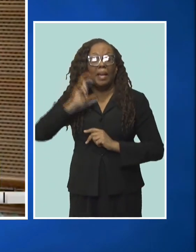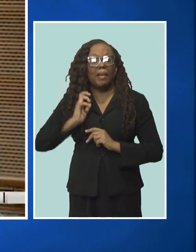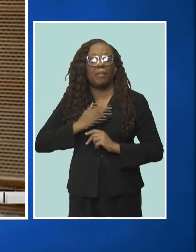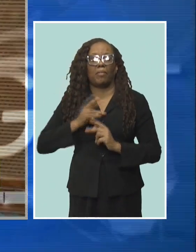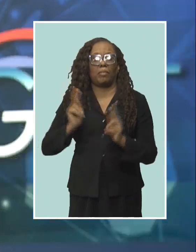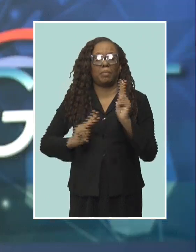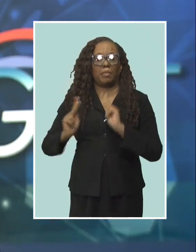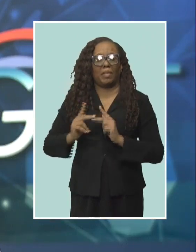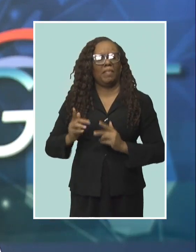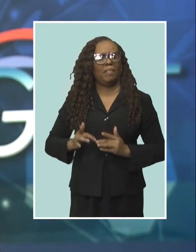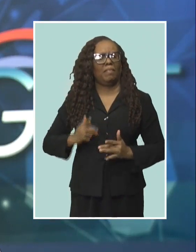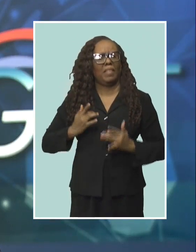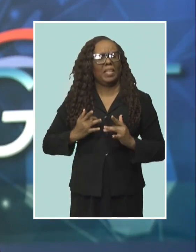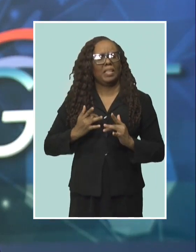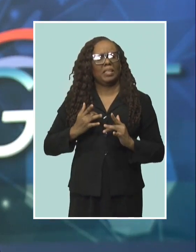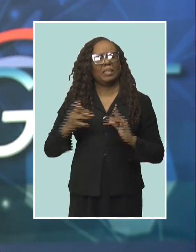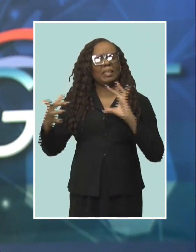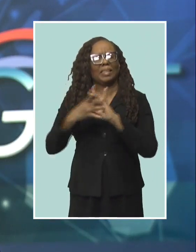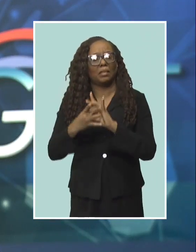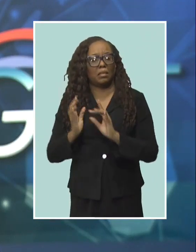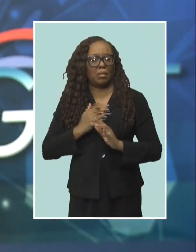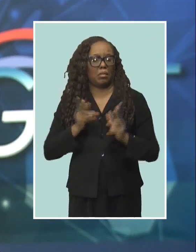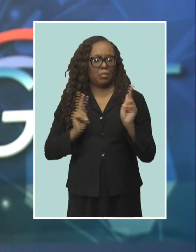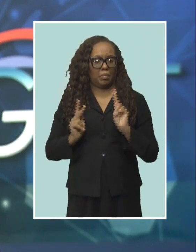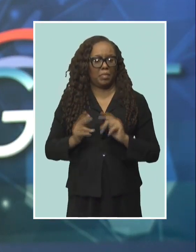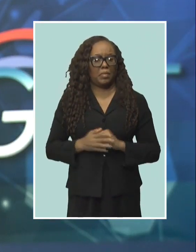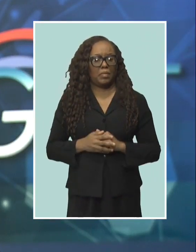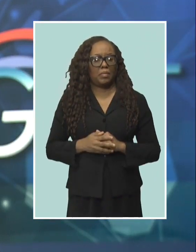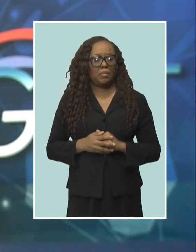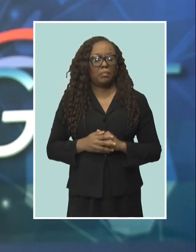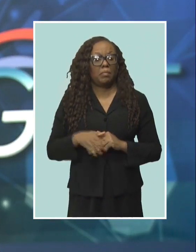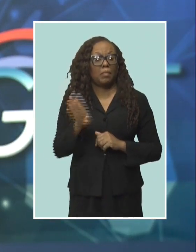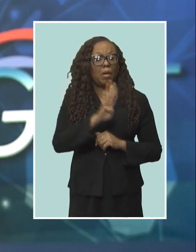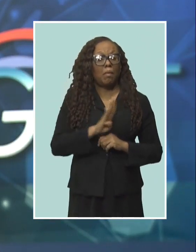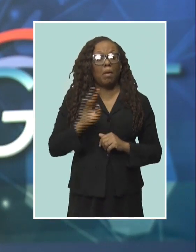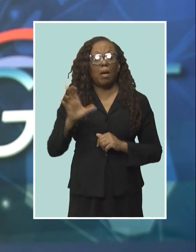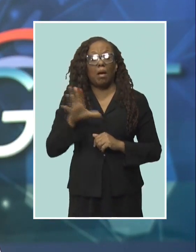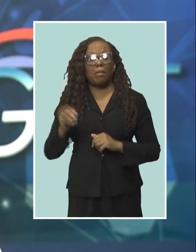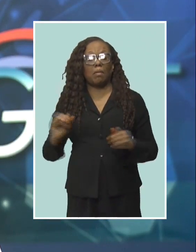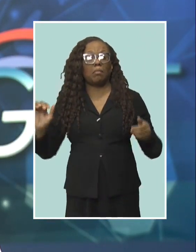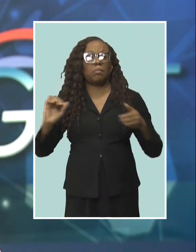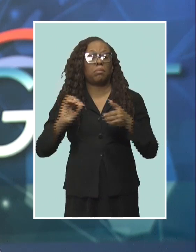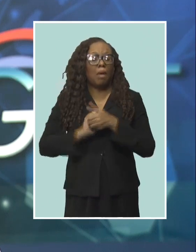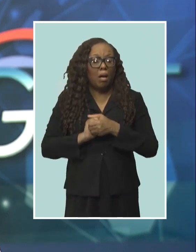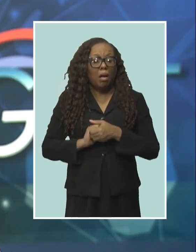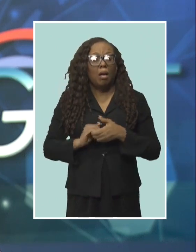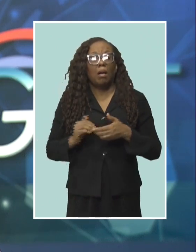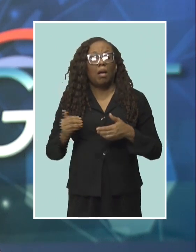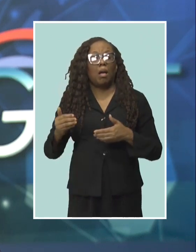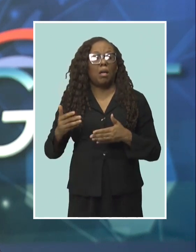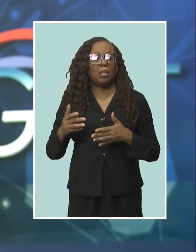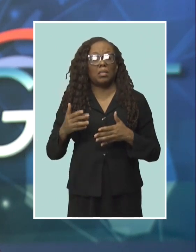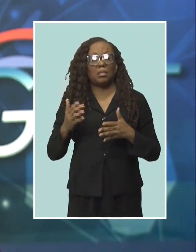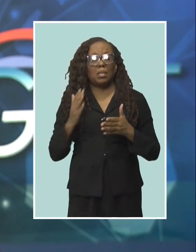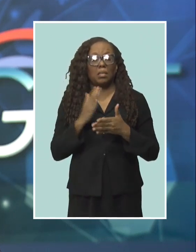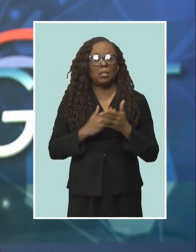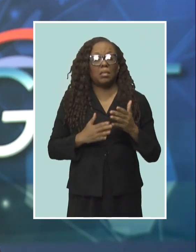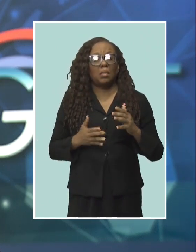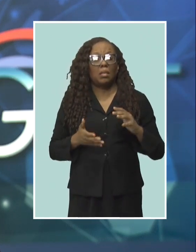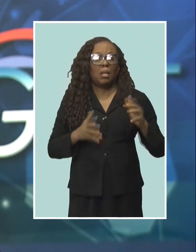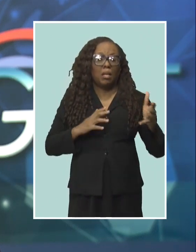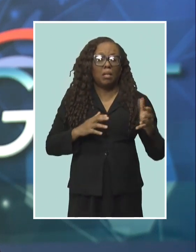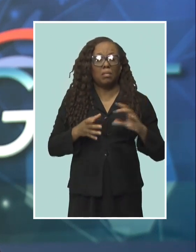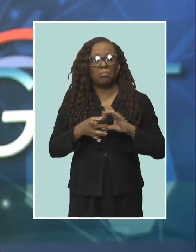people. Ms. Motley says the relationship with Africa has been sporadic over time, and countries have to determine whether the history